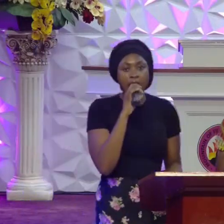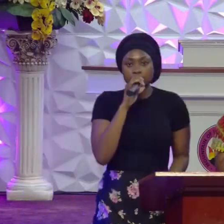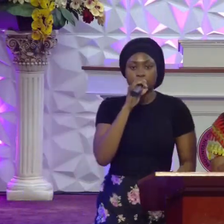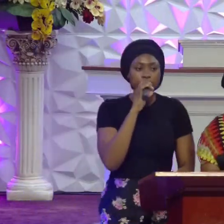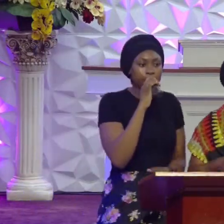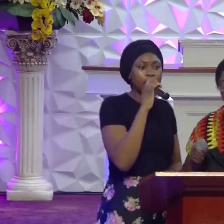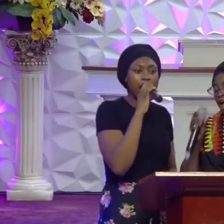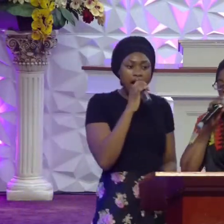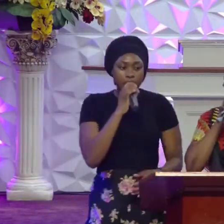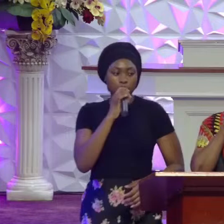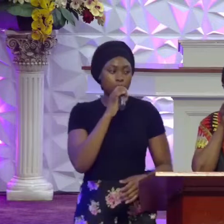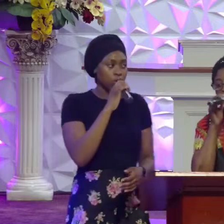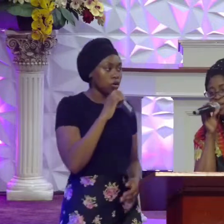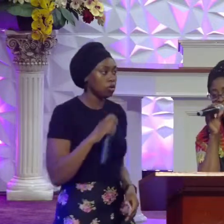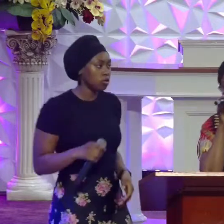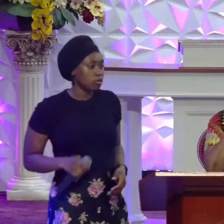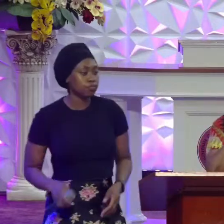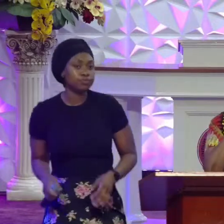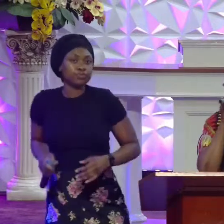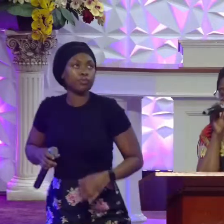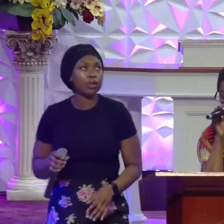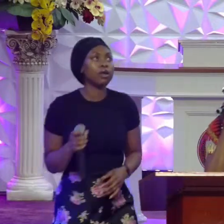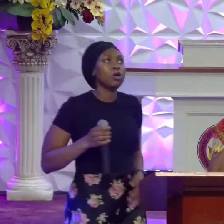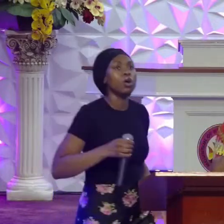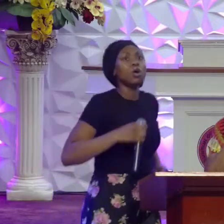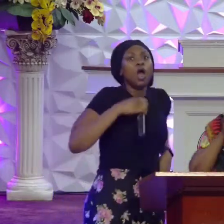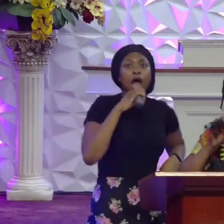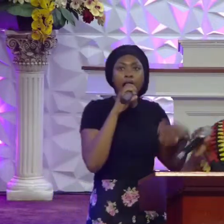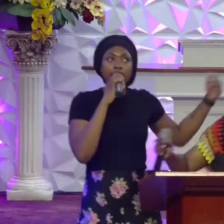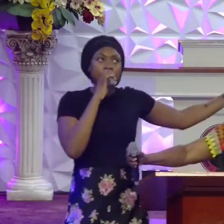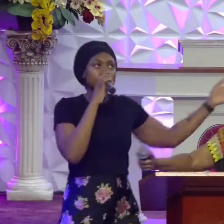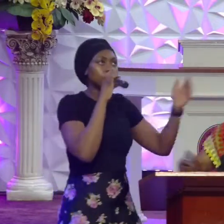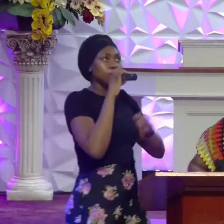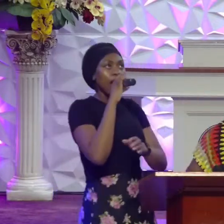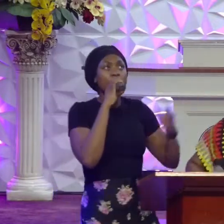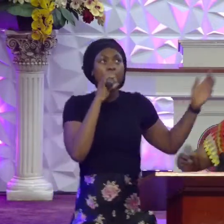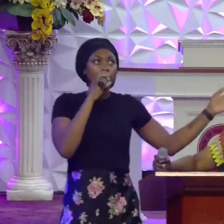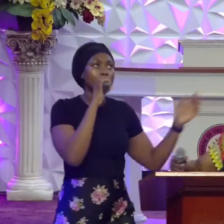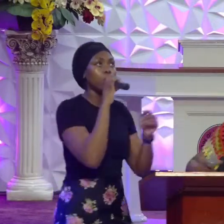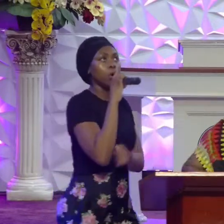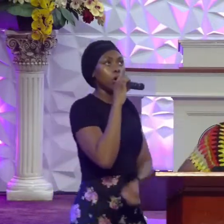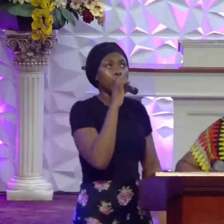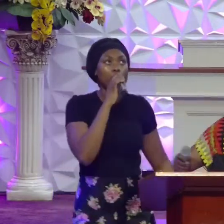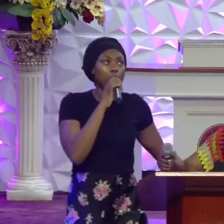oh, Agidiba, show me the sights of your Jesus.